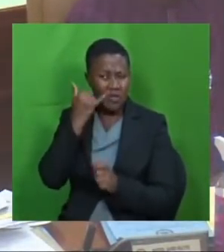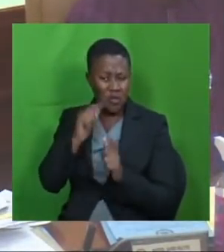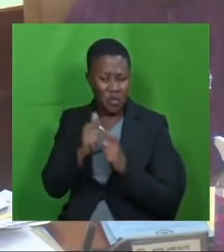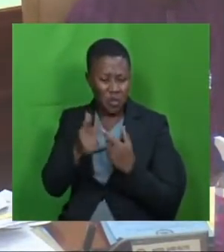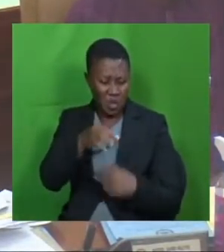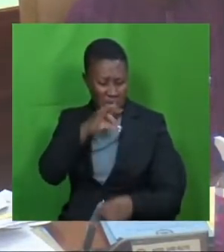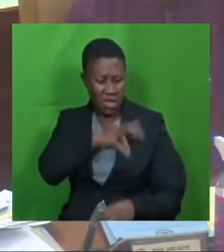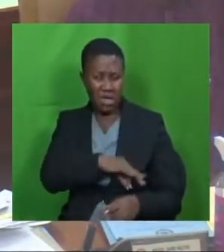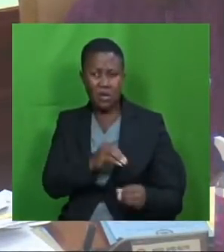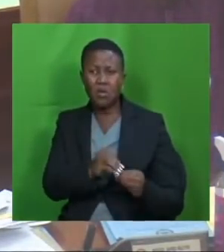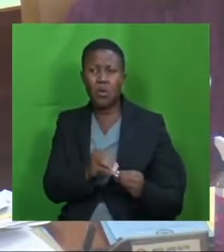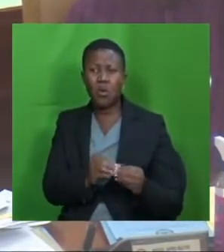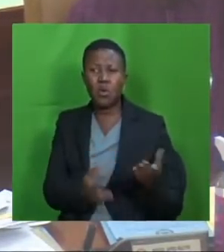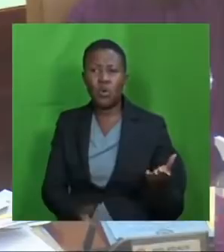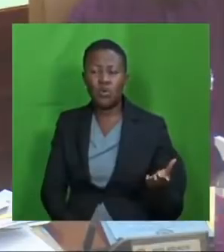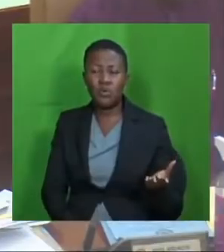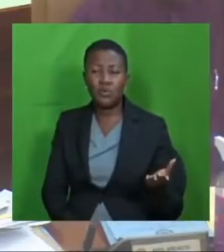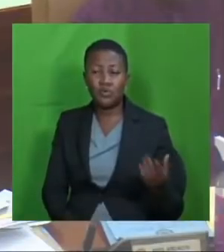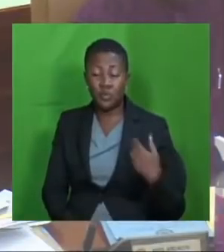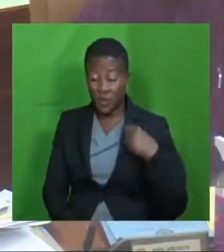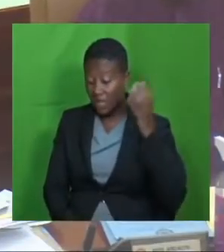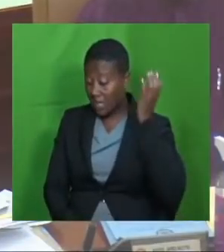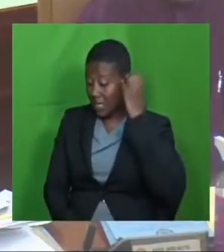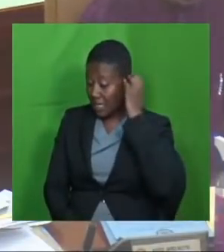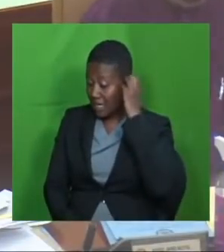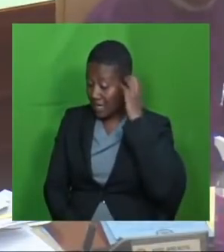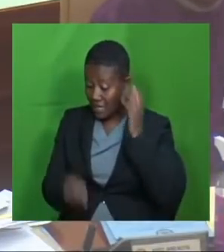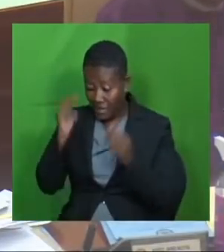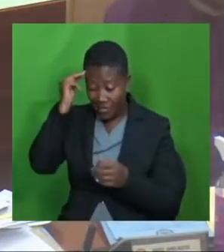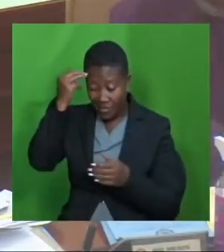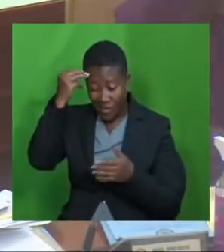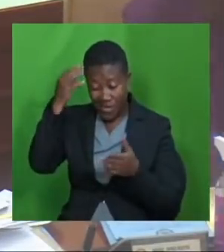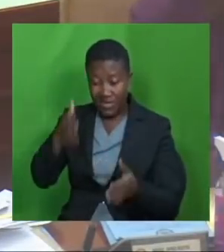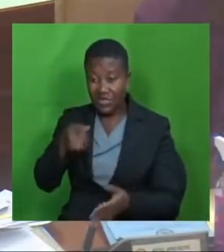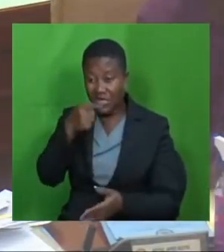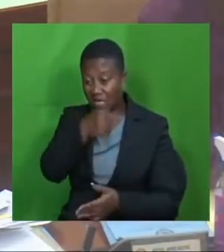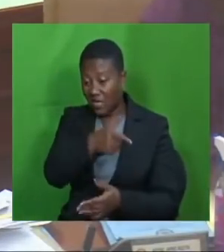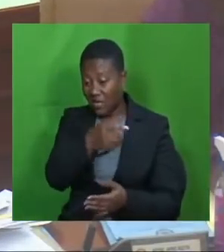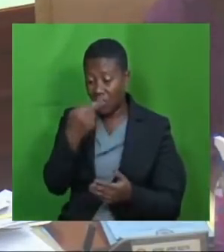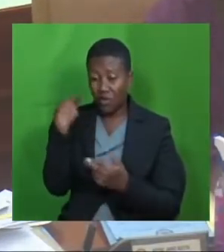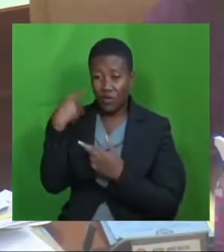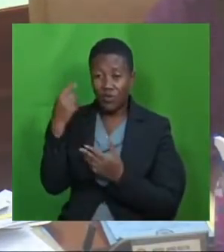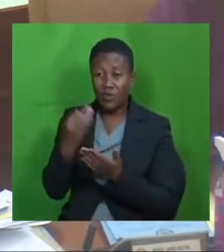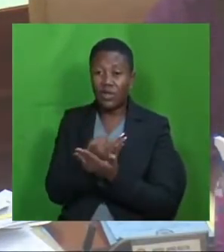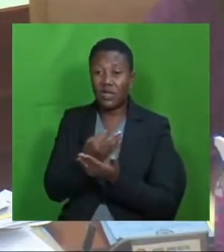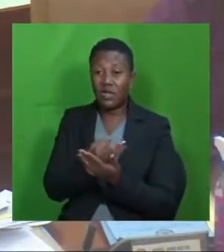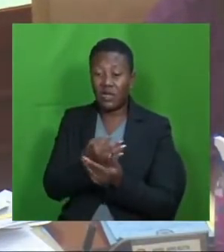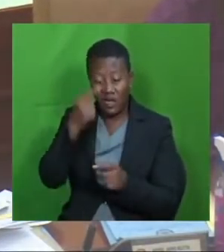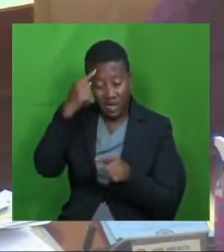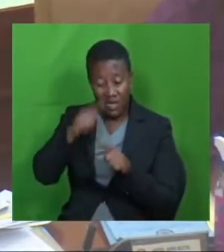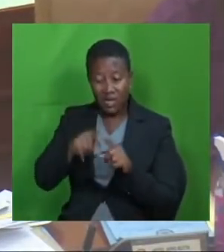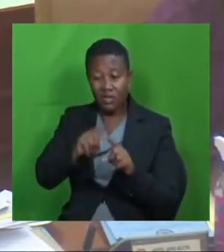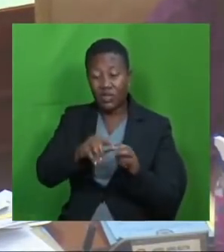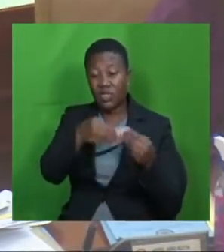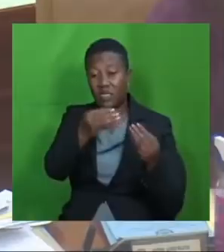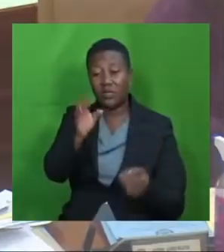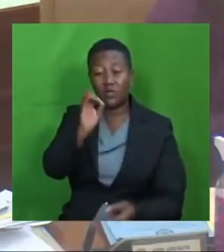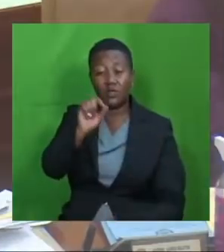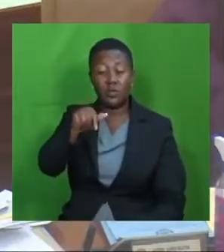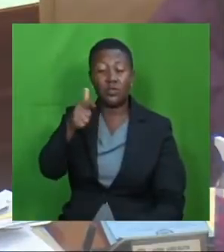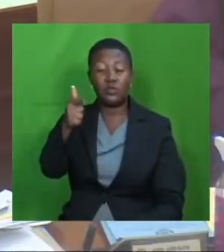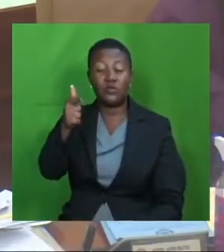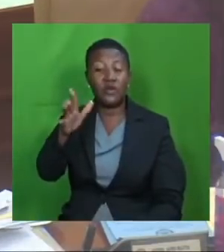for Finance say somewhere that the telcos have agreed to give him 0.25%. And I